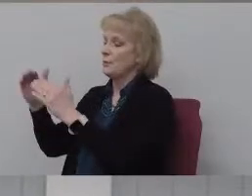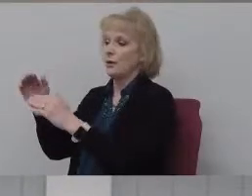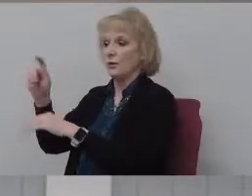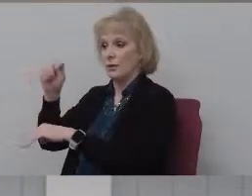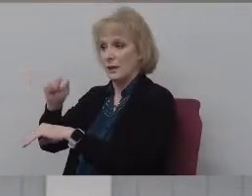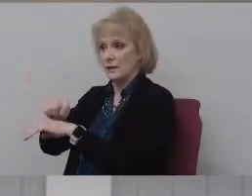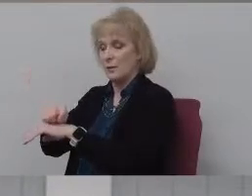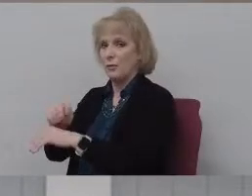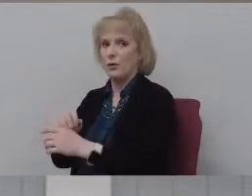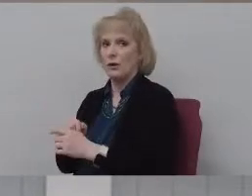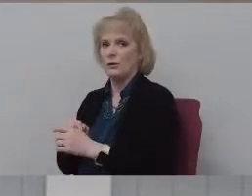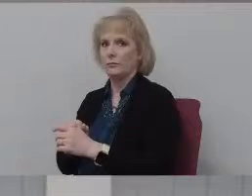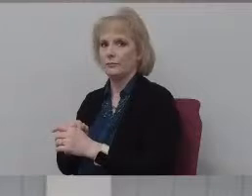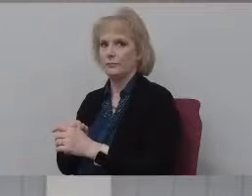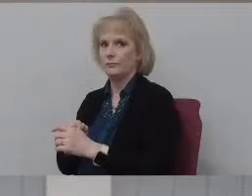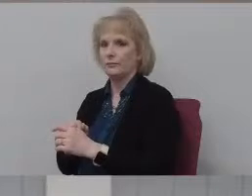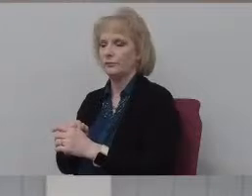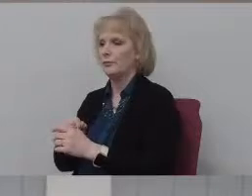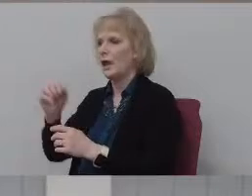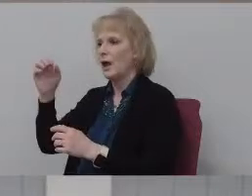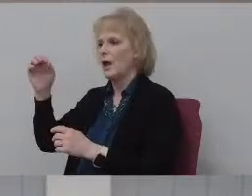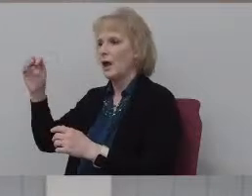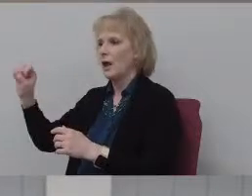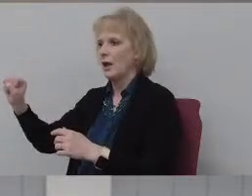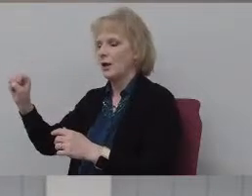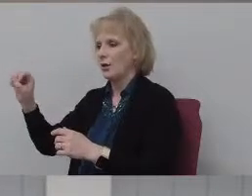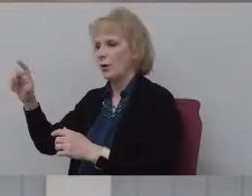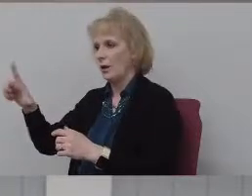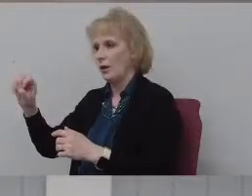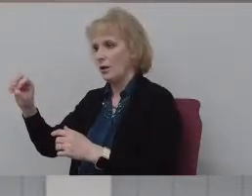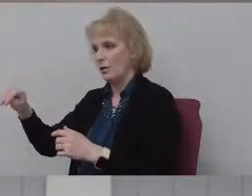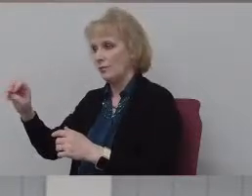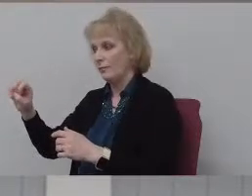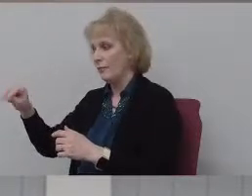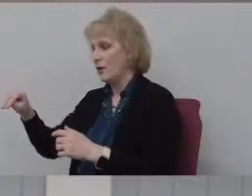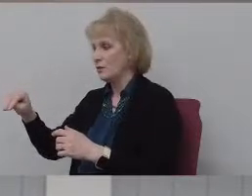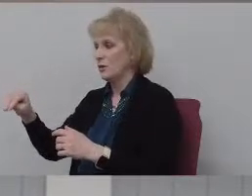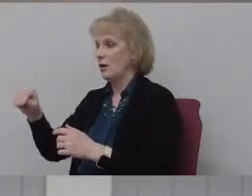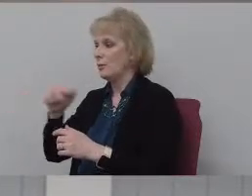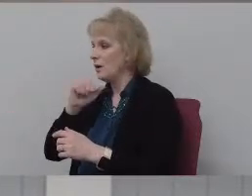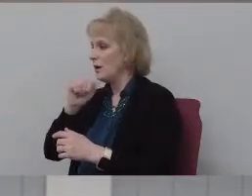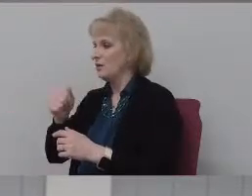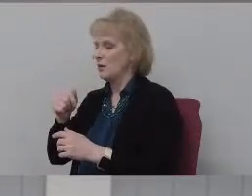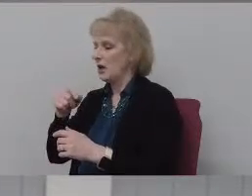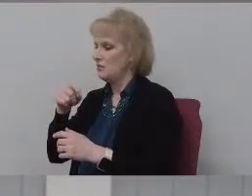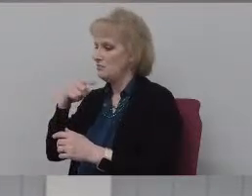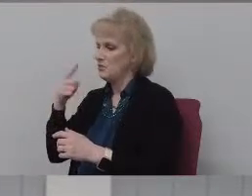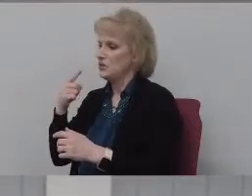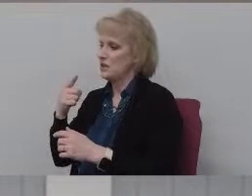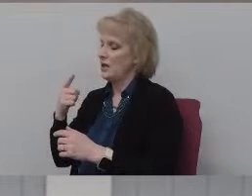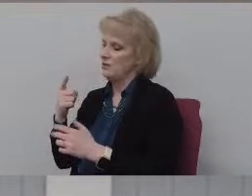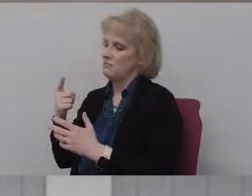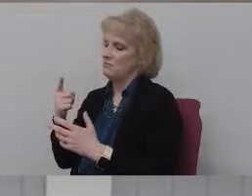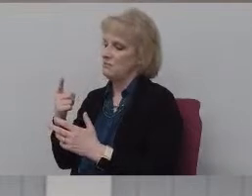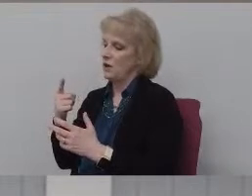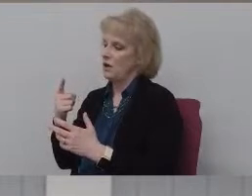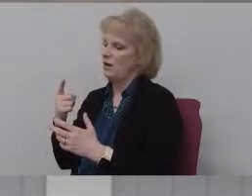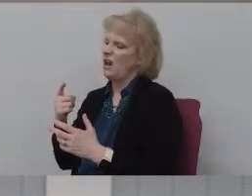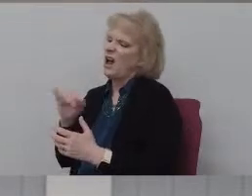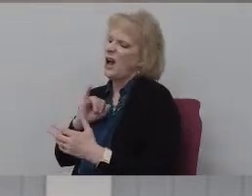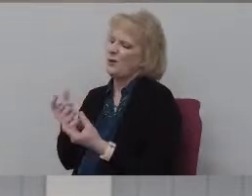raised all his life. He'd been brought up at the feet of Nathan the prophet to do what his dad said and build this temple.